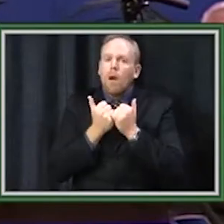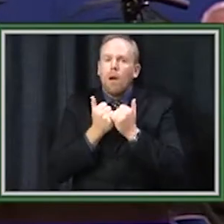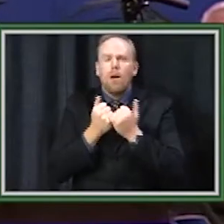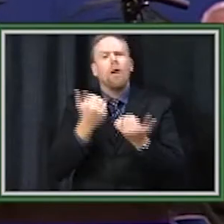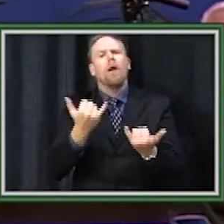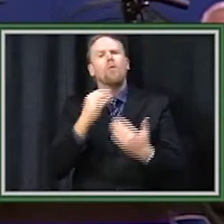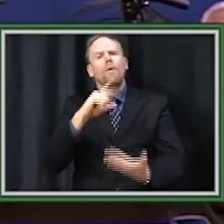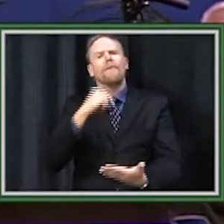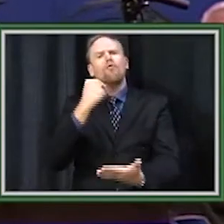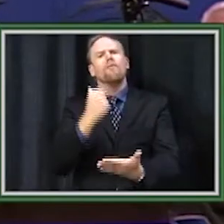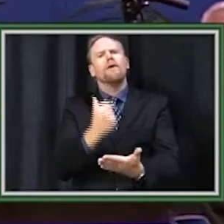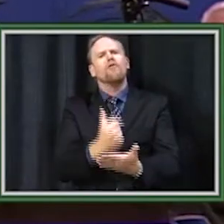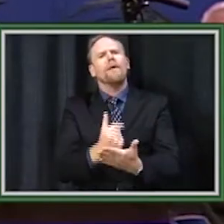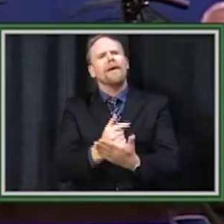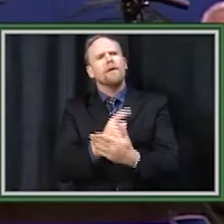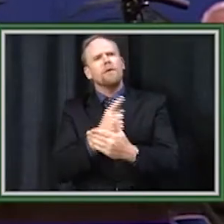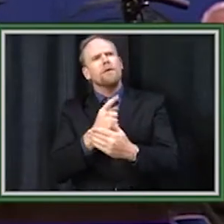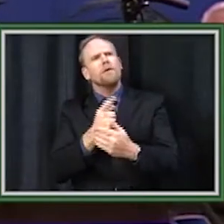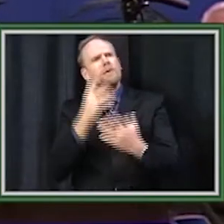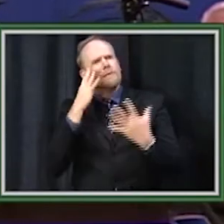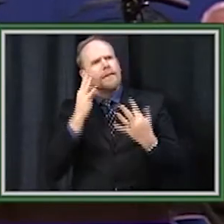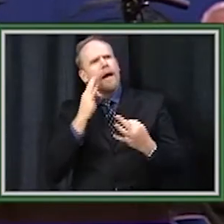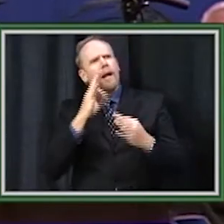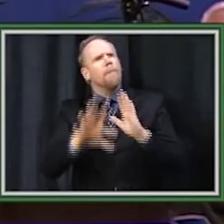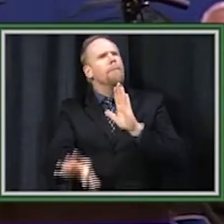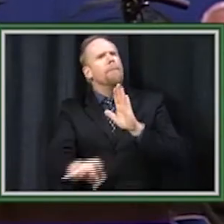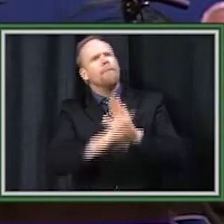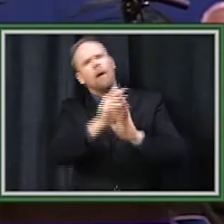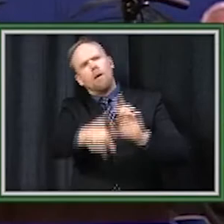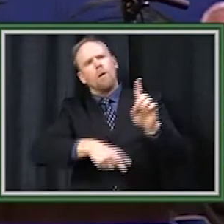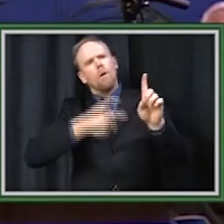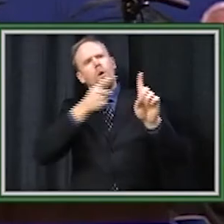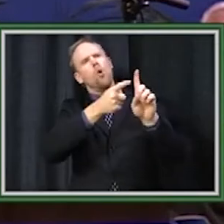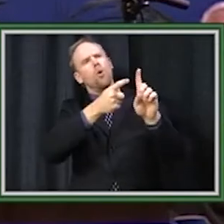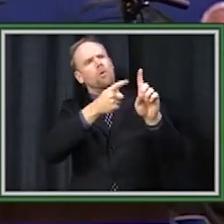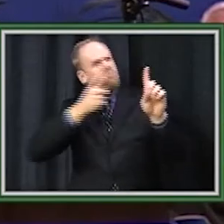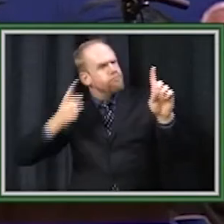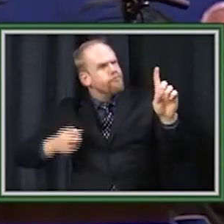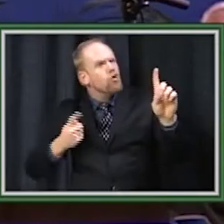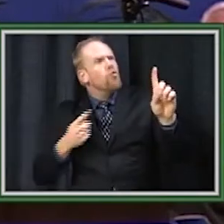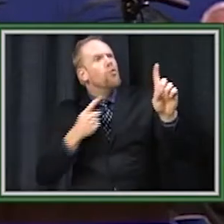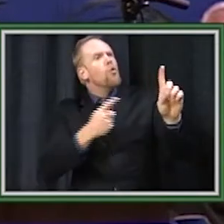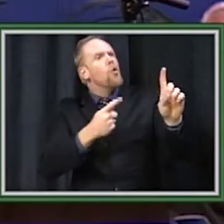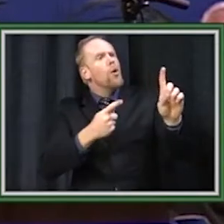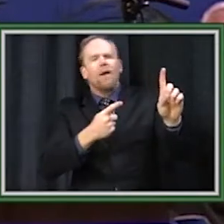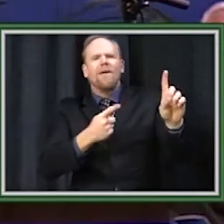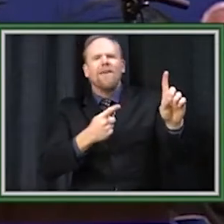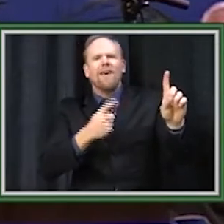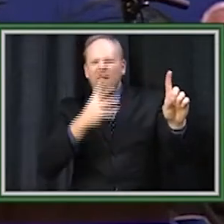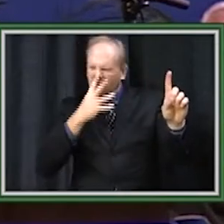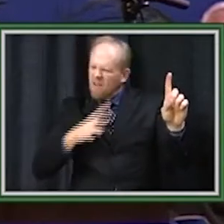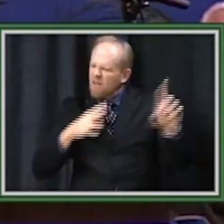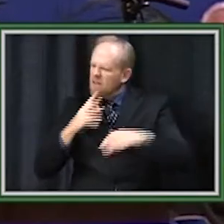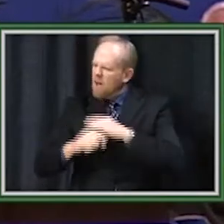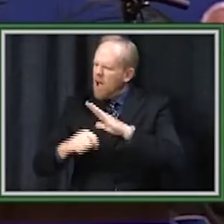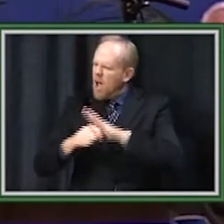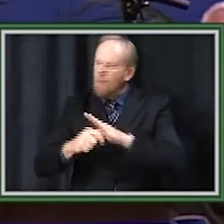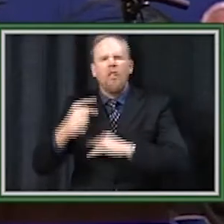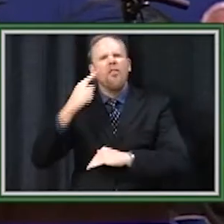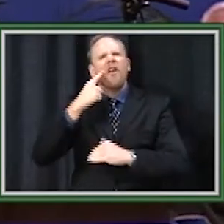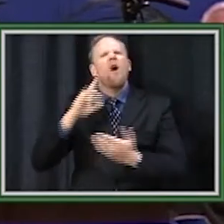on to pursue careers, it is very important that we do not demean the time that we have into a mere